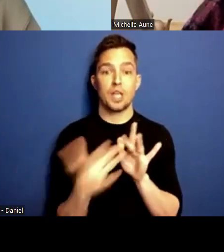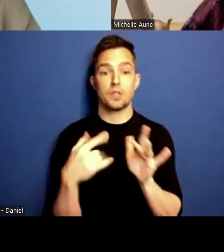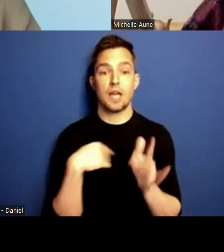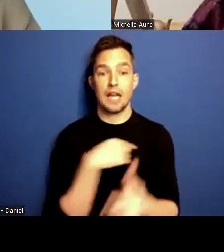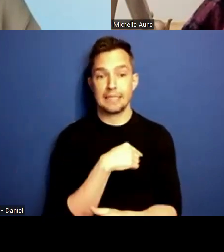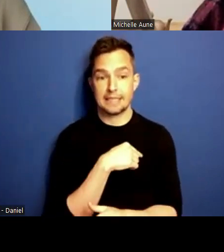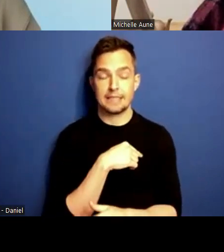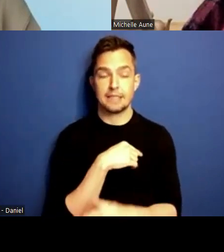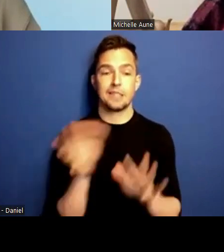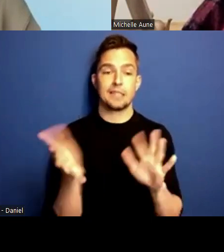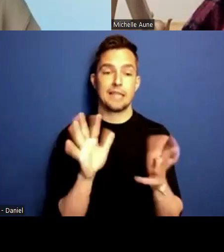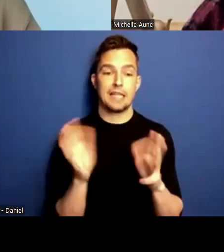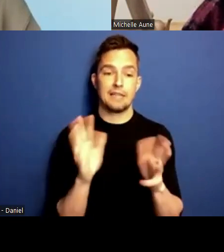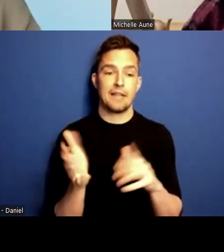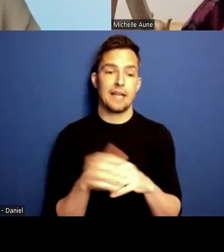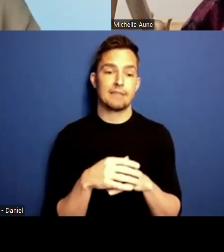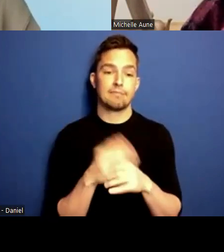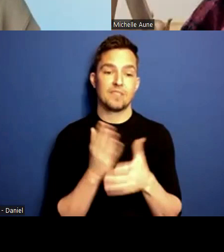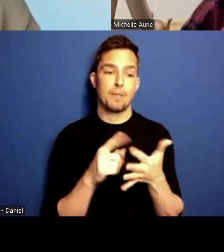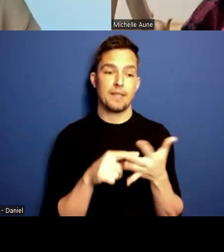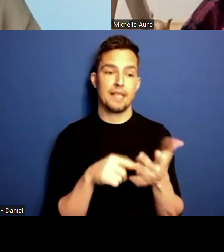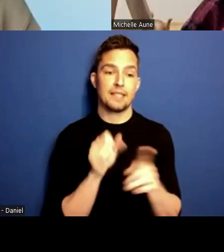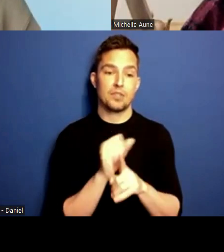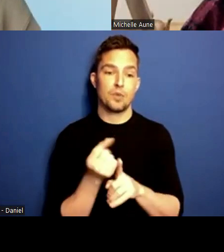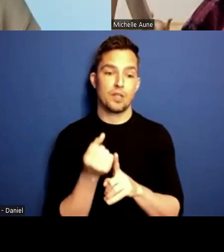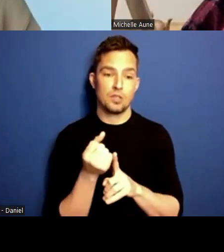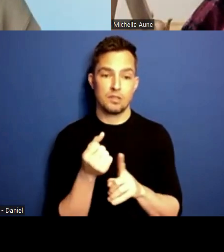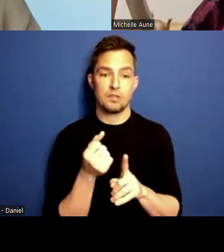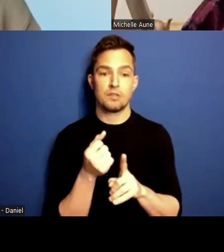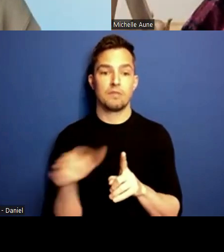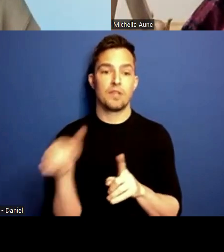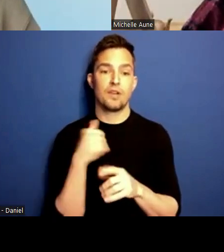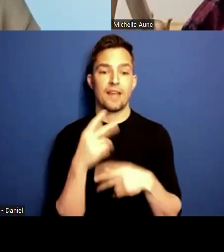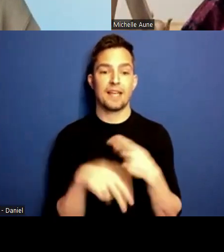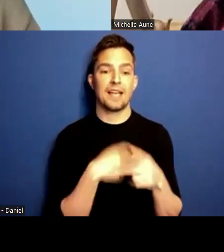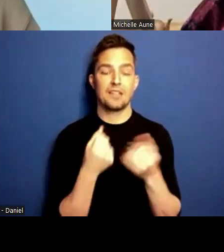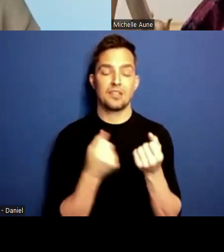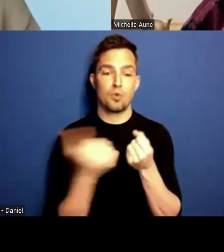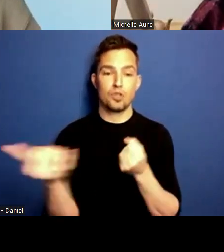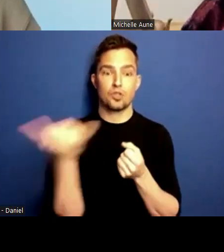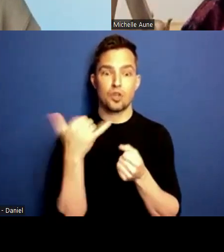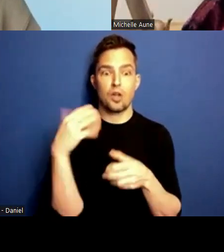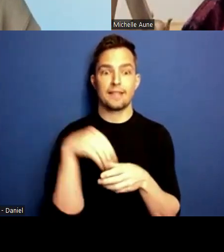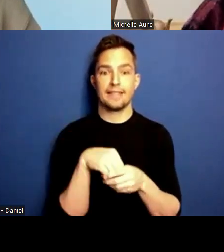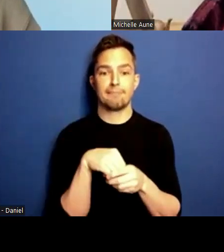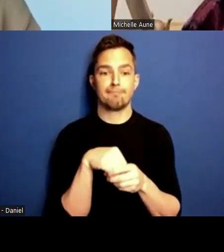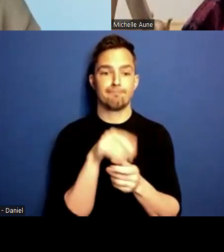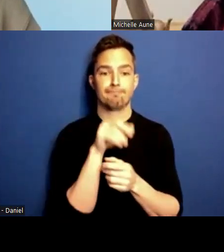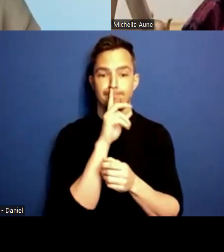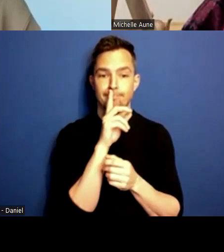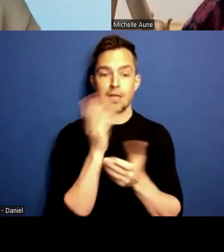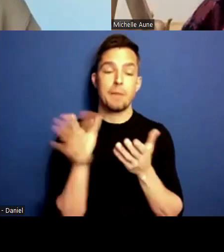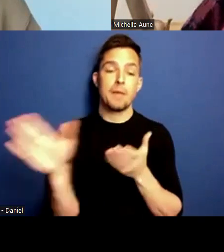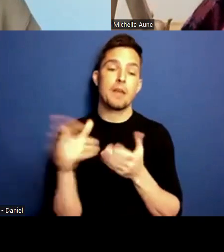are kind of some of those cases where they don't have that kind of support to just call in, and maybe their